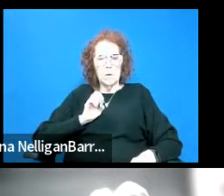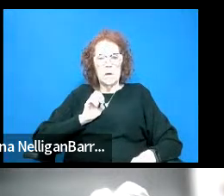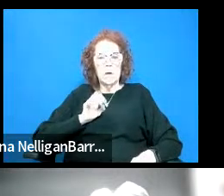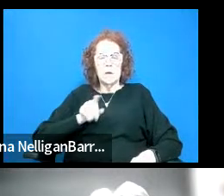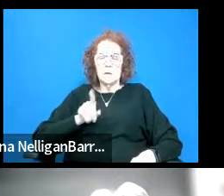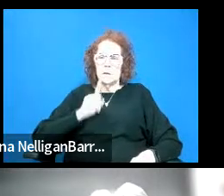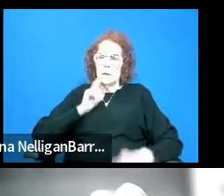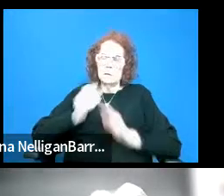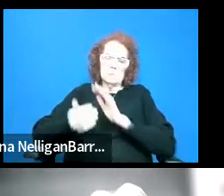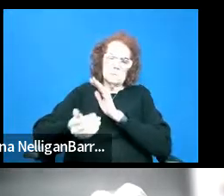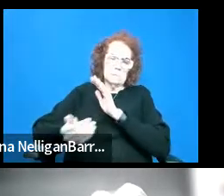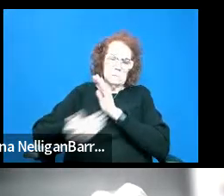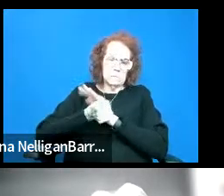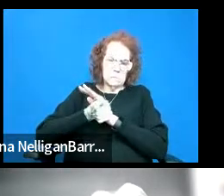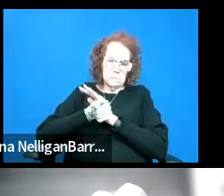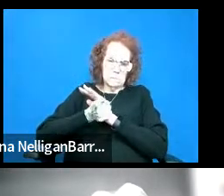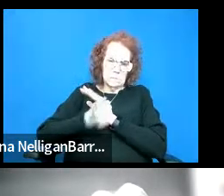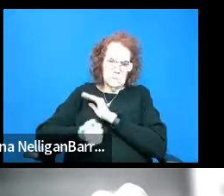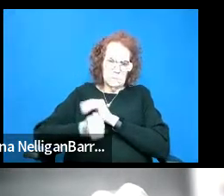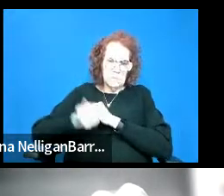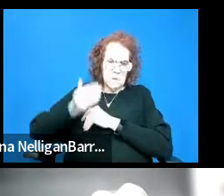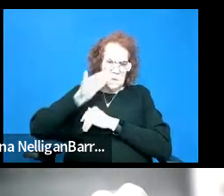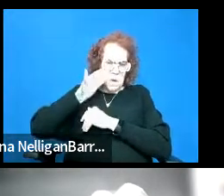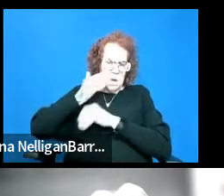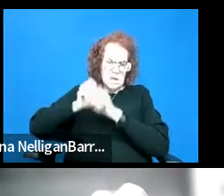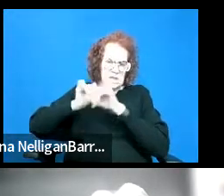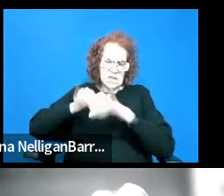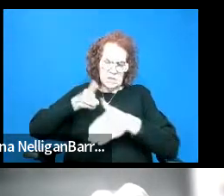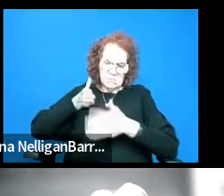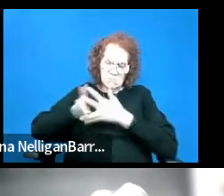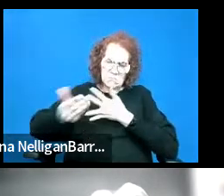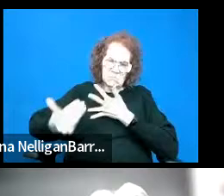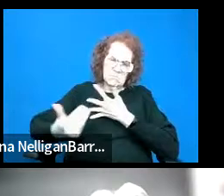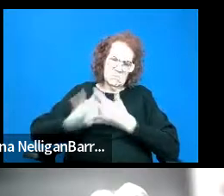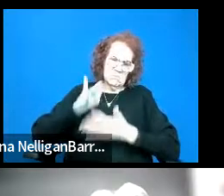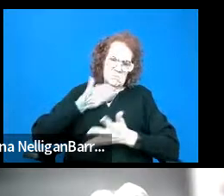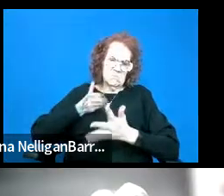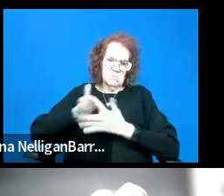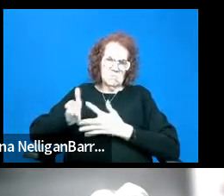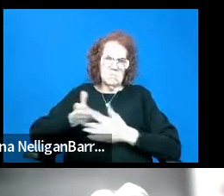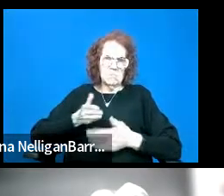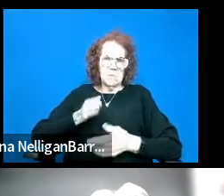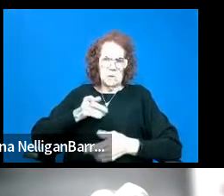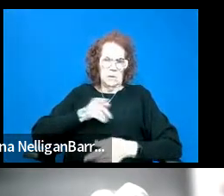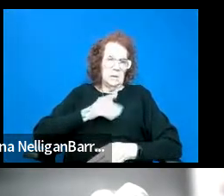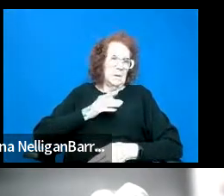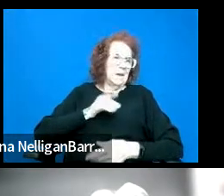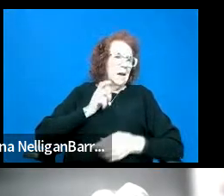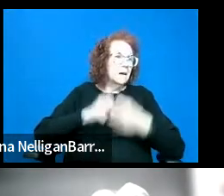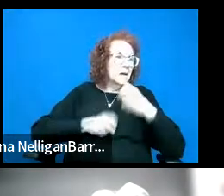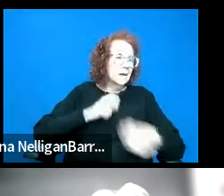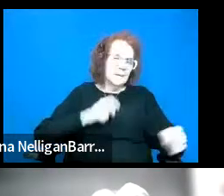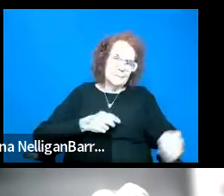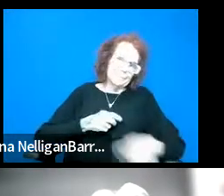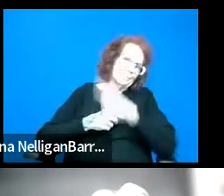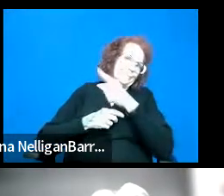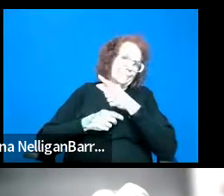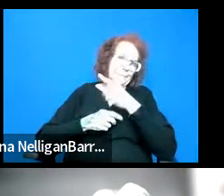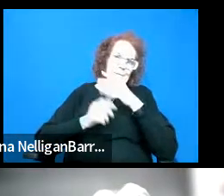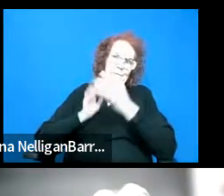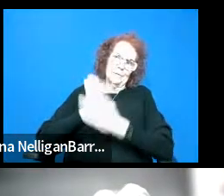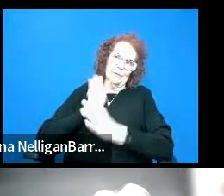out, and he's going to be our go-to person and our in-house skilled expert to